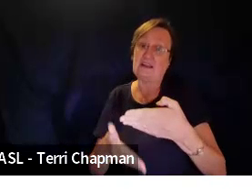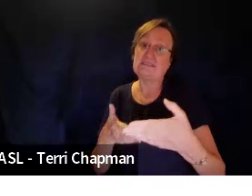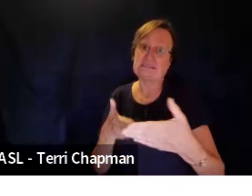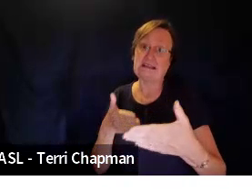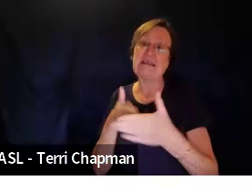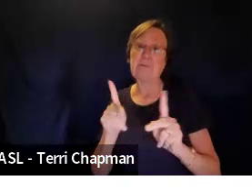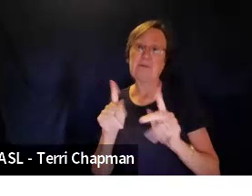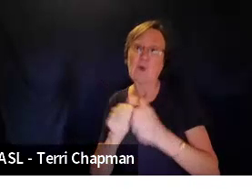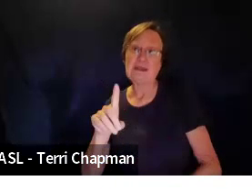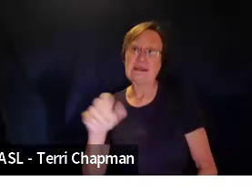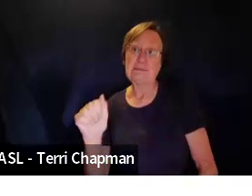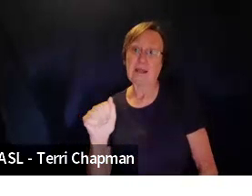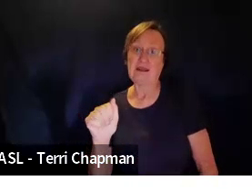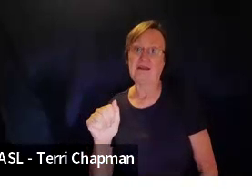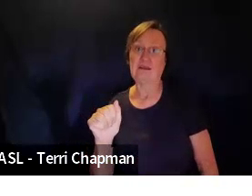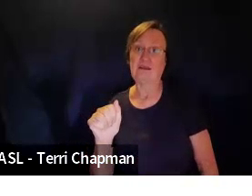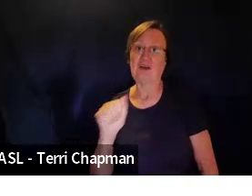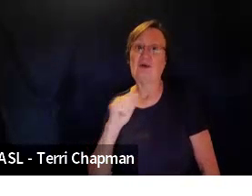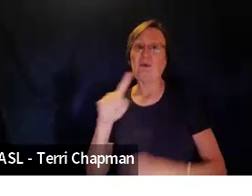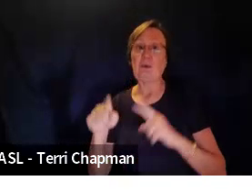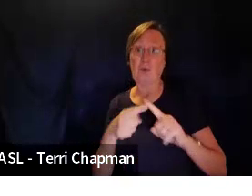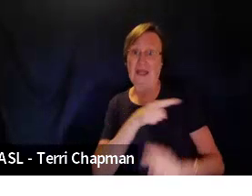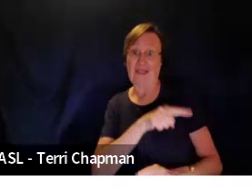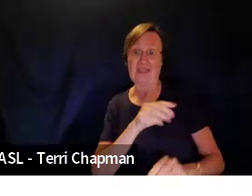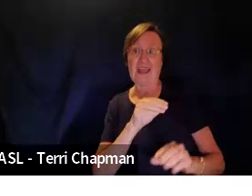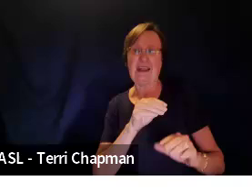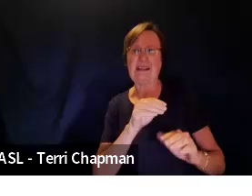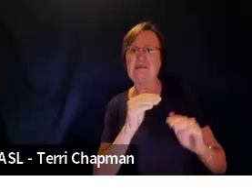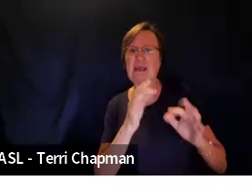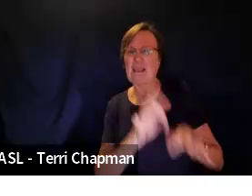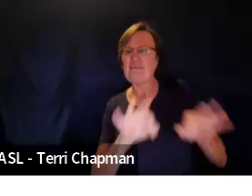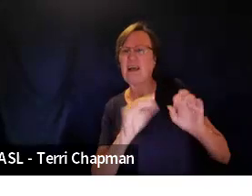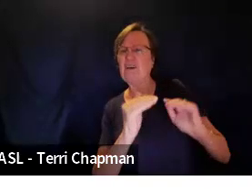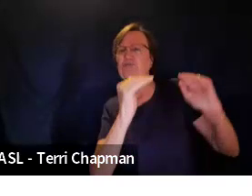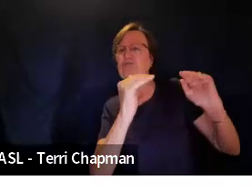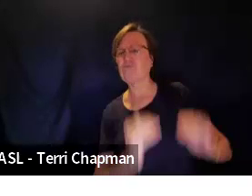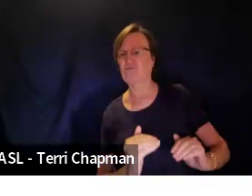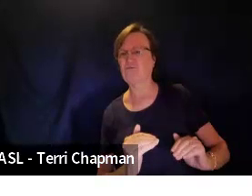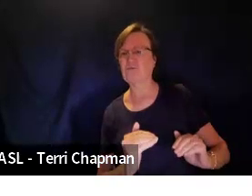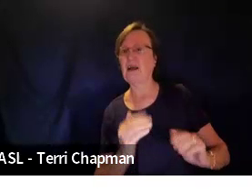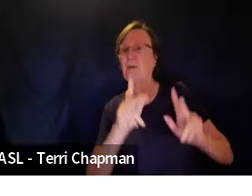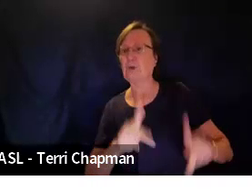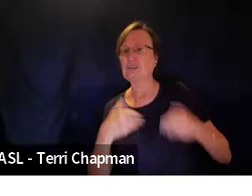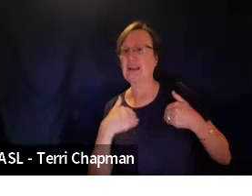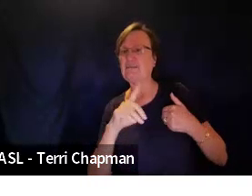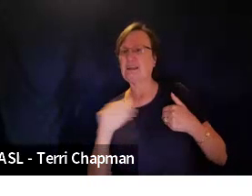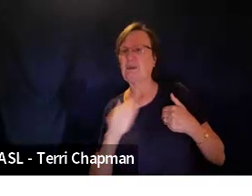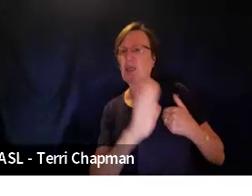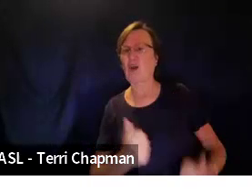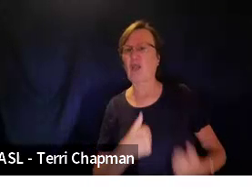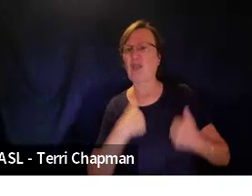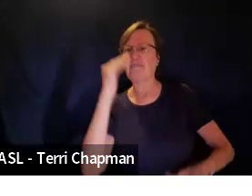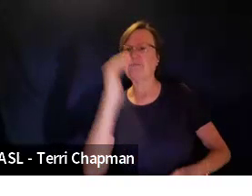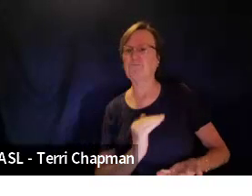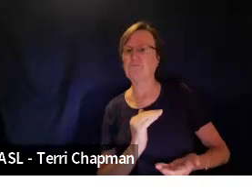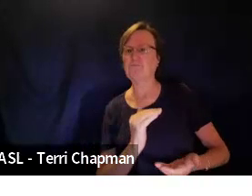disabilities. When they place a lower value on the life of a person with a disability compared to the life